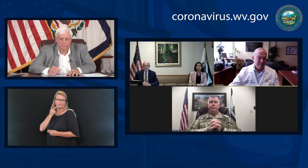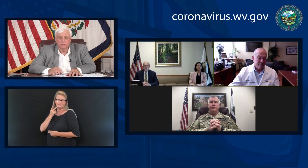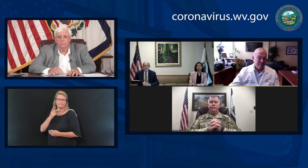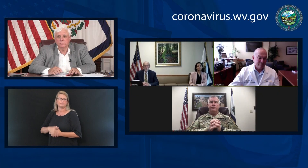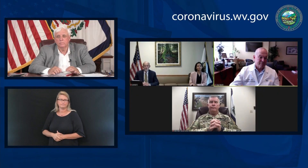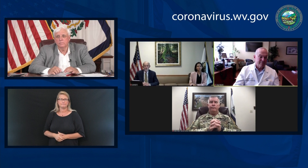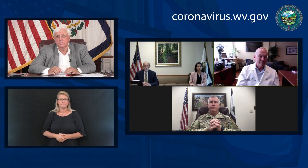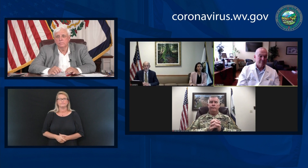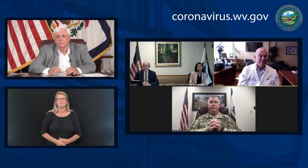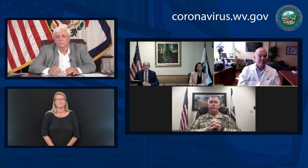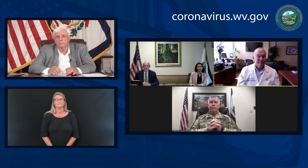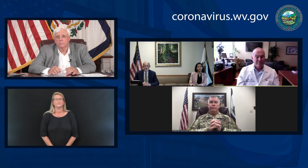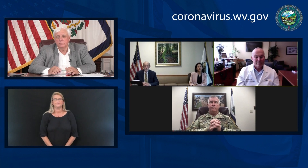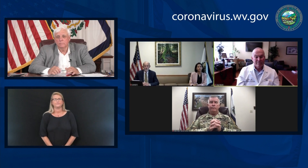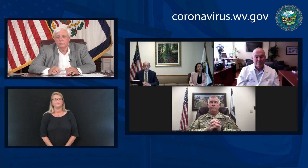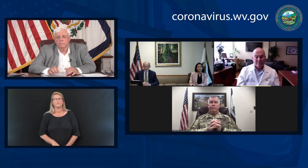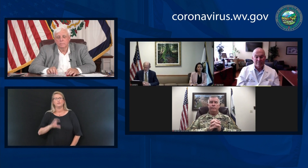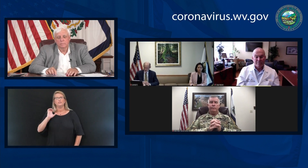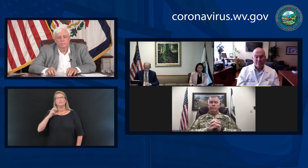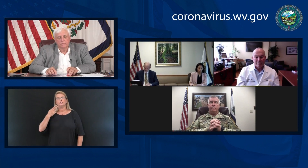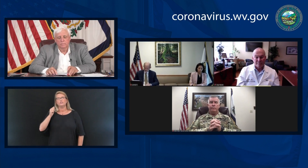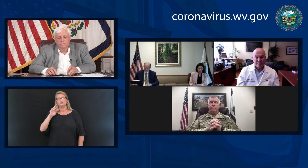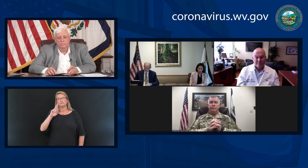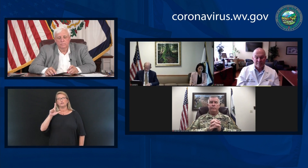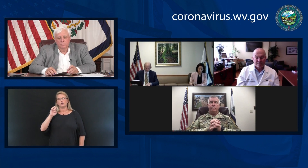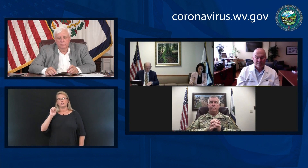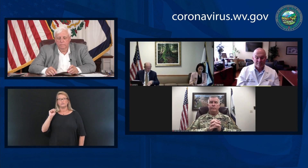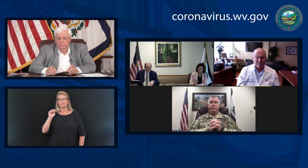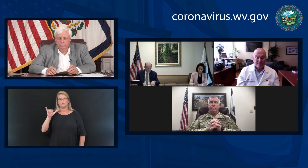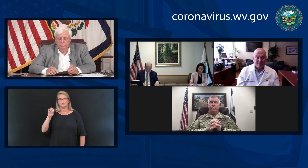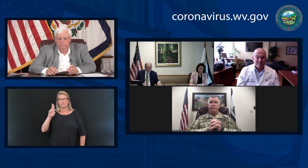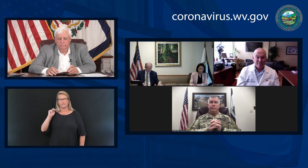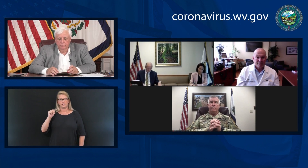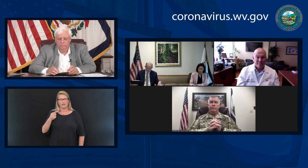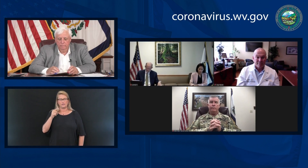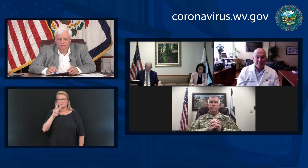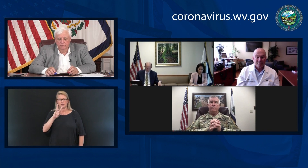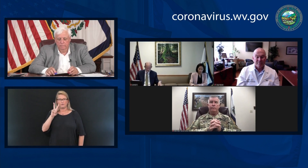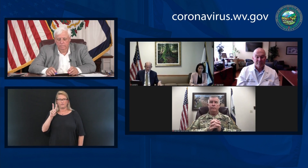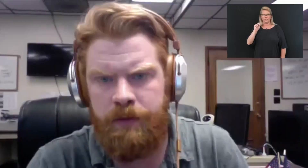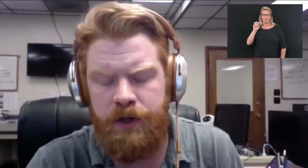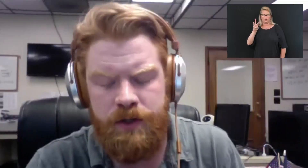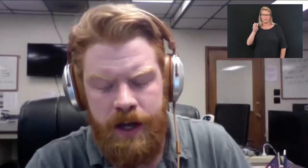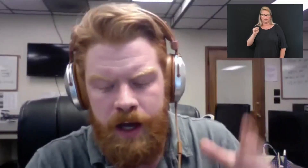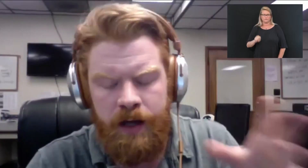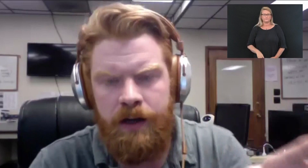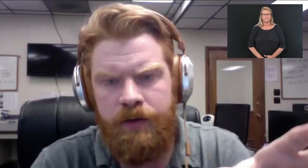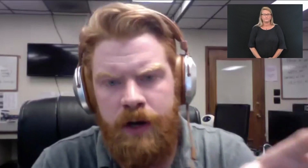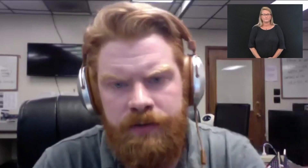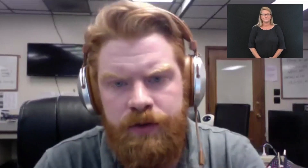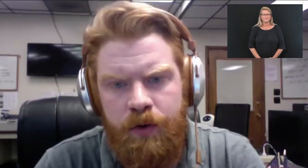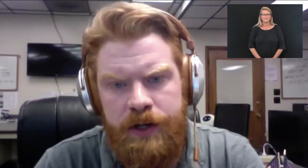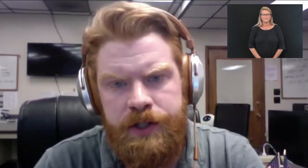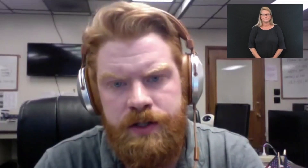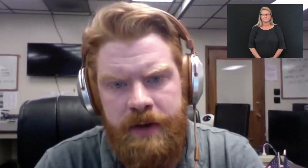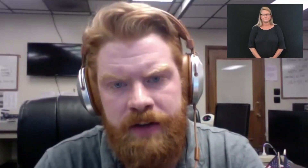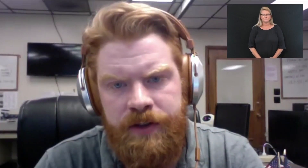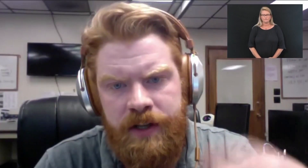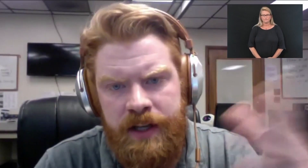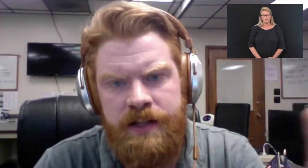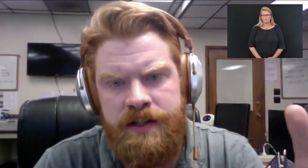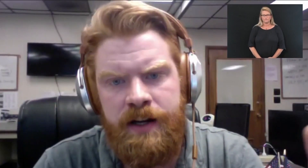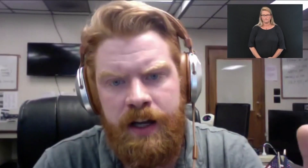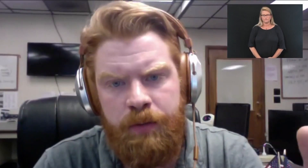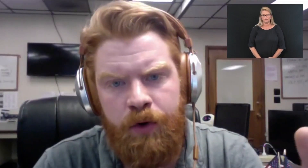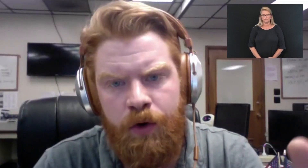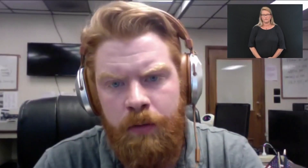All right, thank you. Next, we'll go to Charles Young with WV News. Hi, this is Charles Young with WV News. Governor, I had a few questions about the